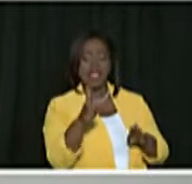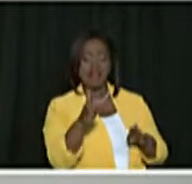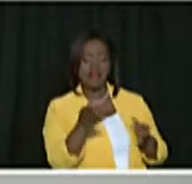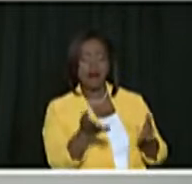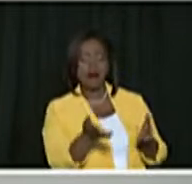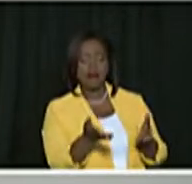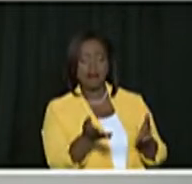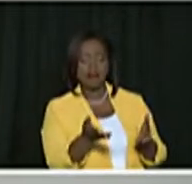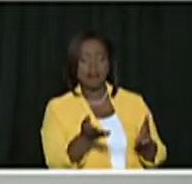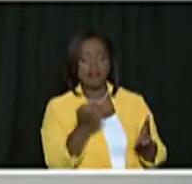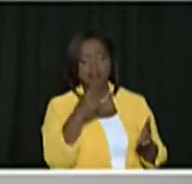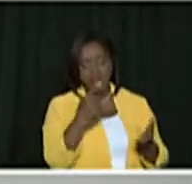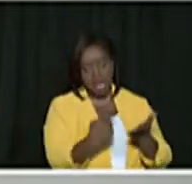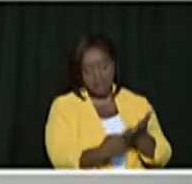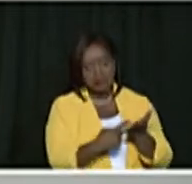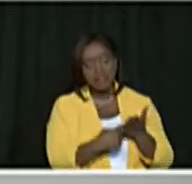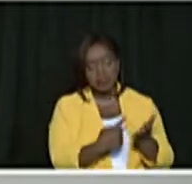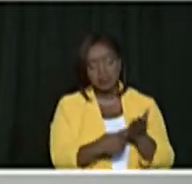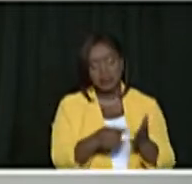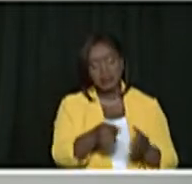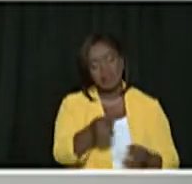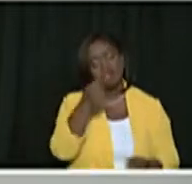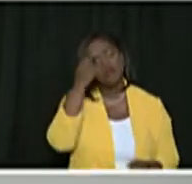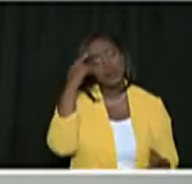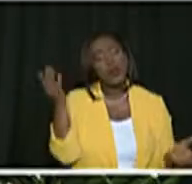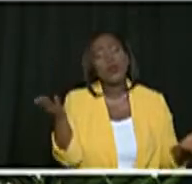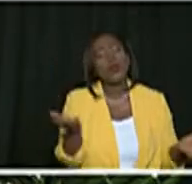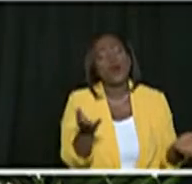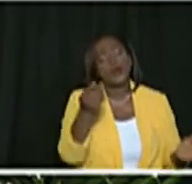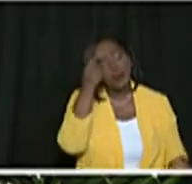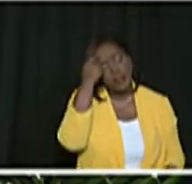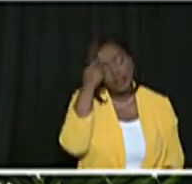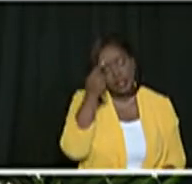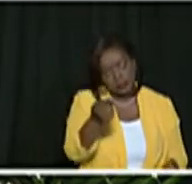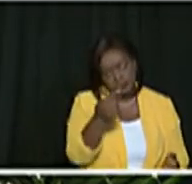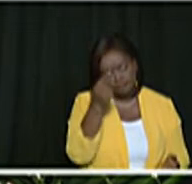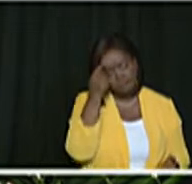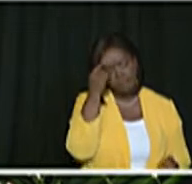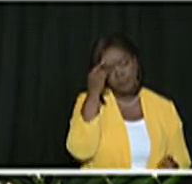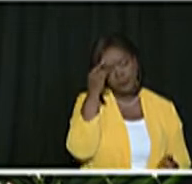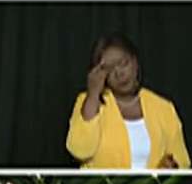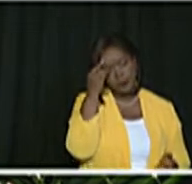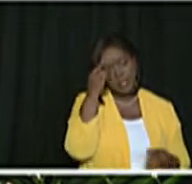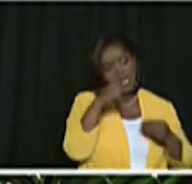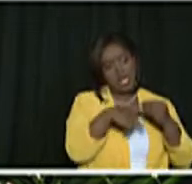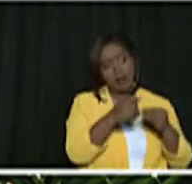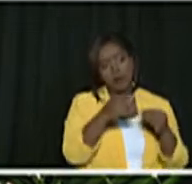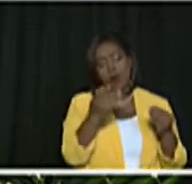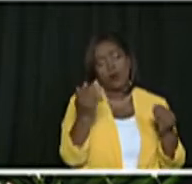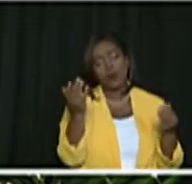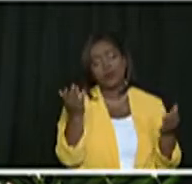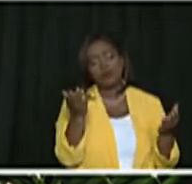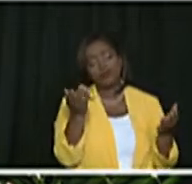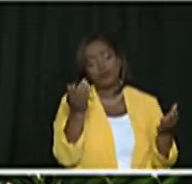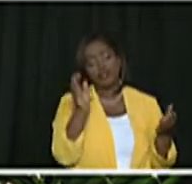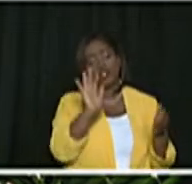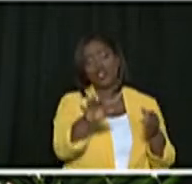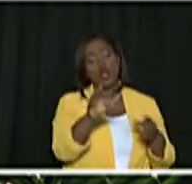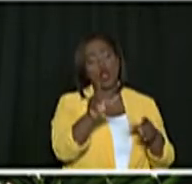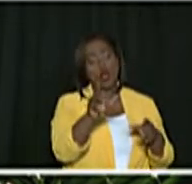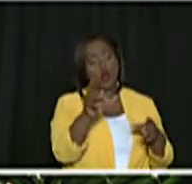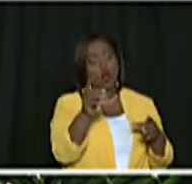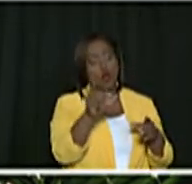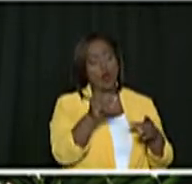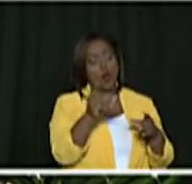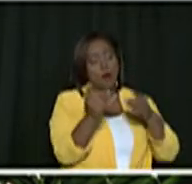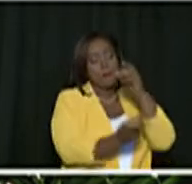you think, right? What do you think should be the consequence of this thing that you've done? These are more our teenagers